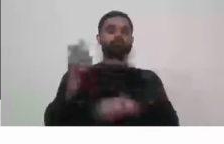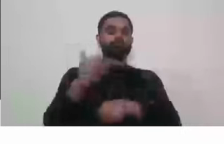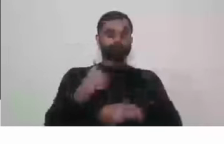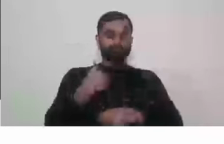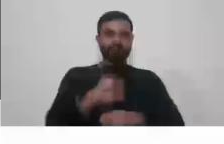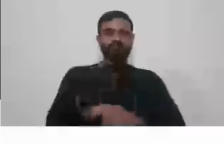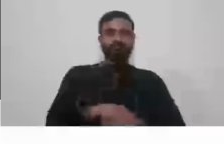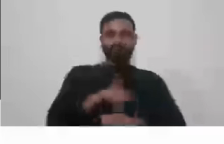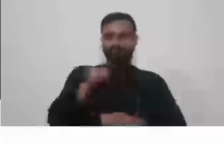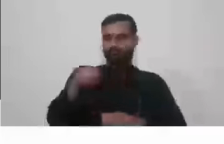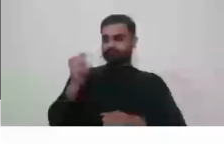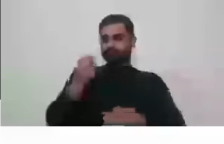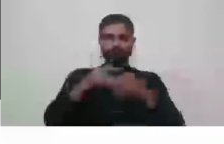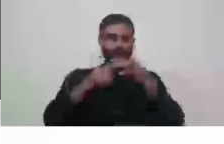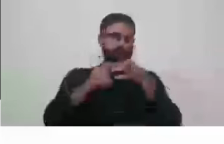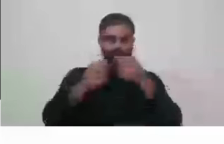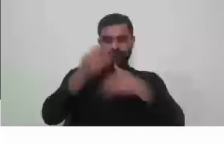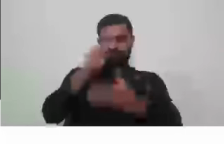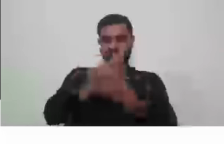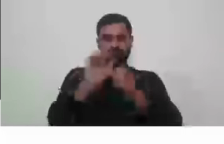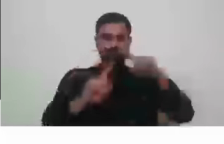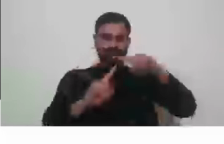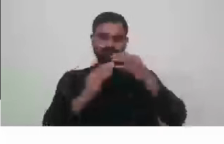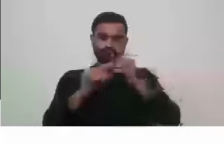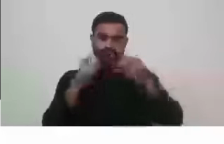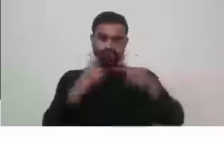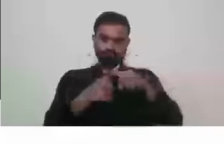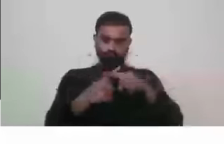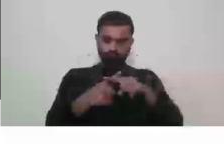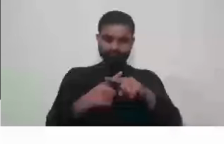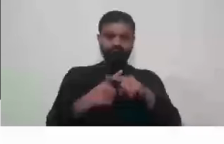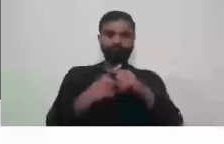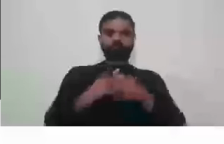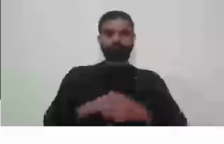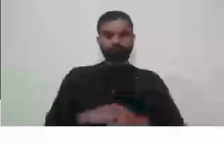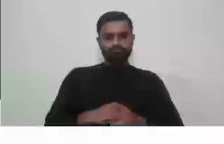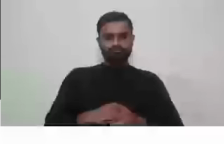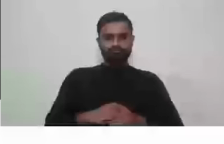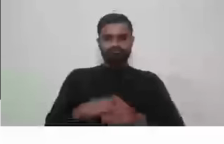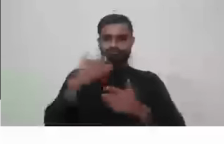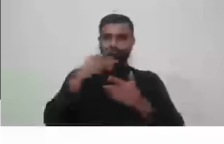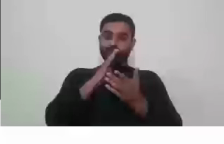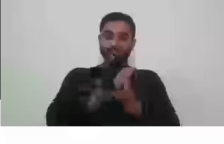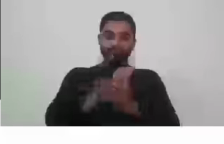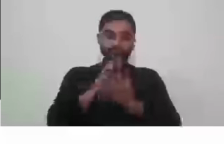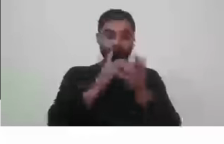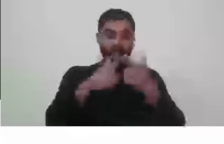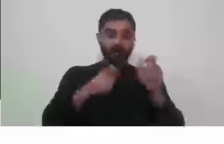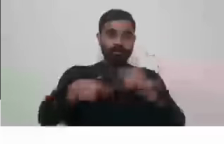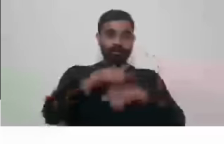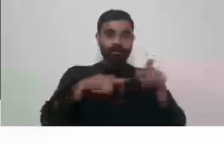mean, there were a couple of questions in the chat box regarding the fluency aspect as well, or the purity of languages aspect as